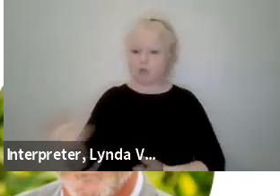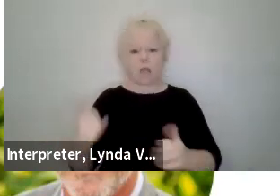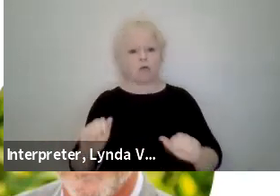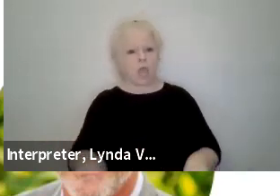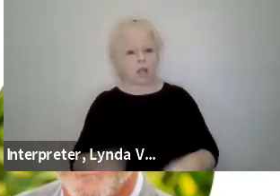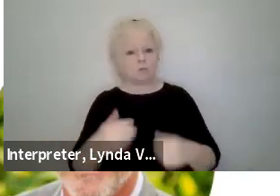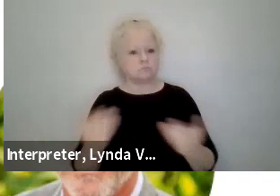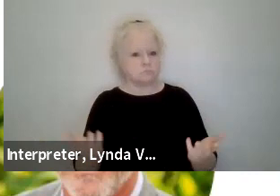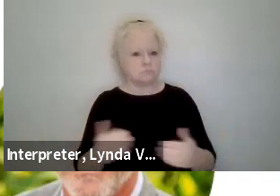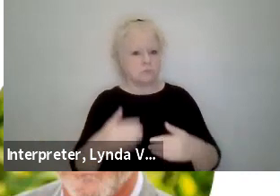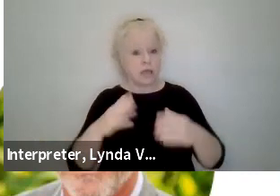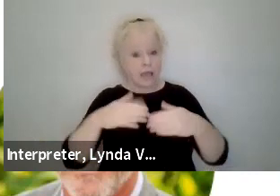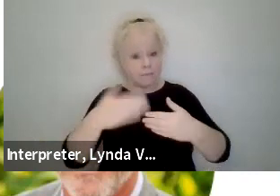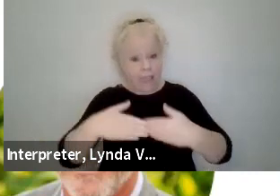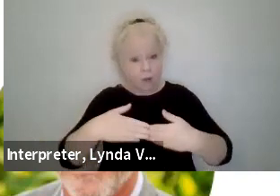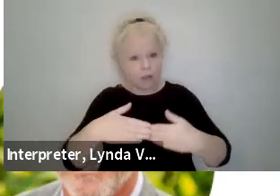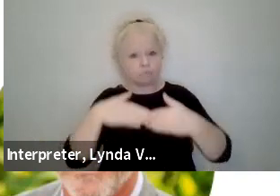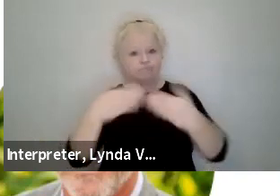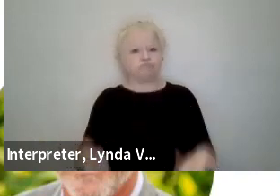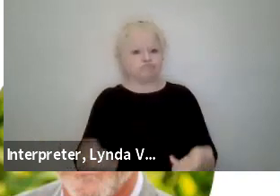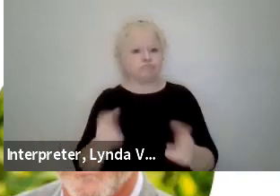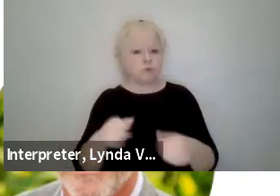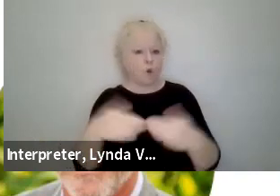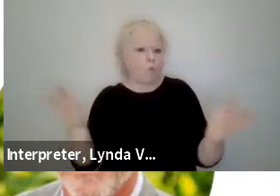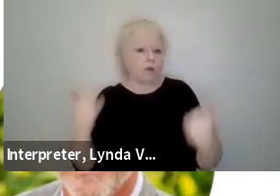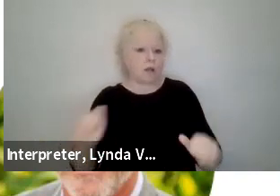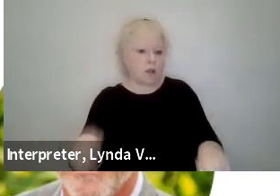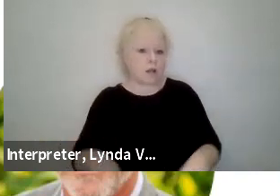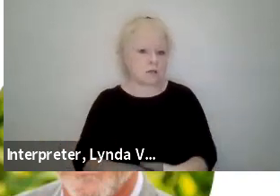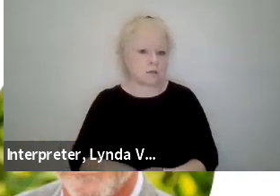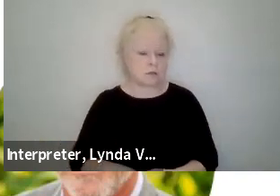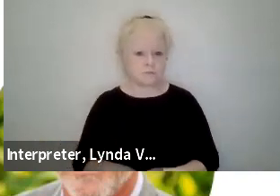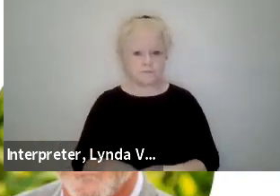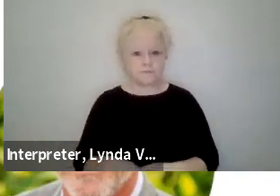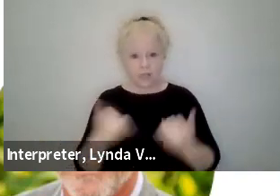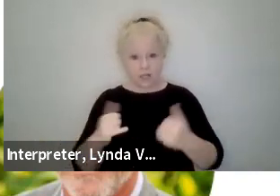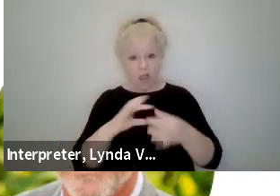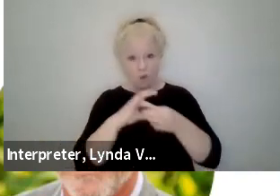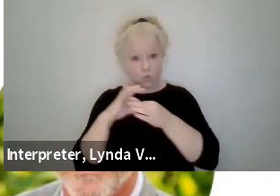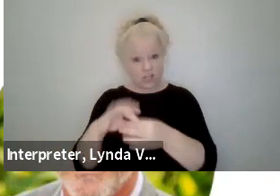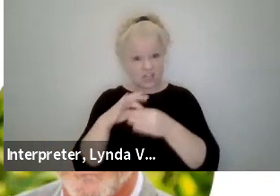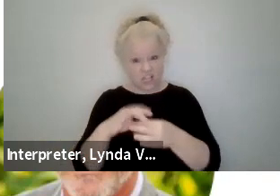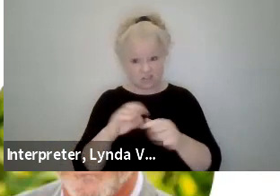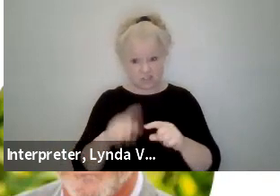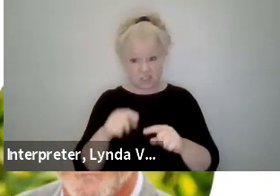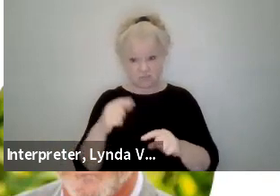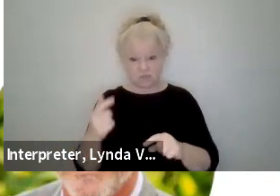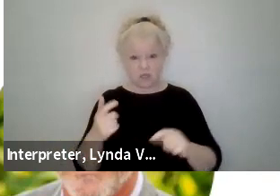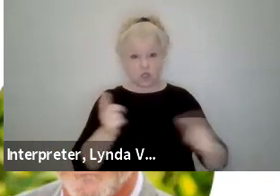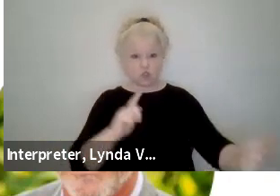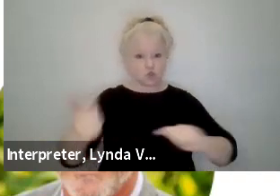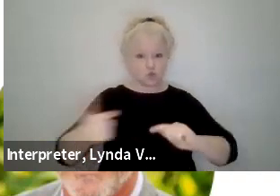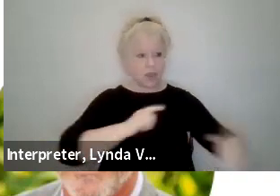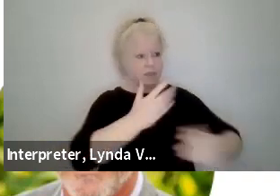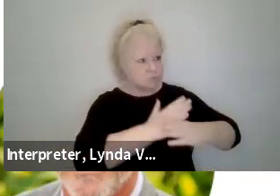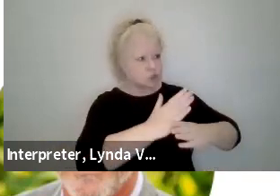Some of the longer term benefits that develop just through having that relationship and it being a two-way street is that